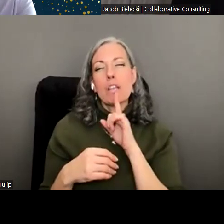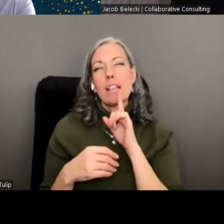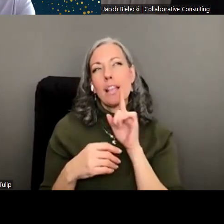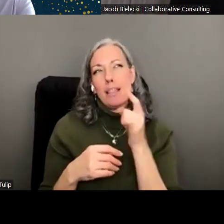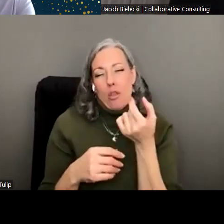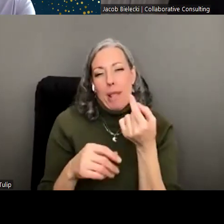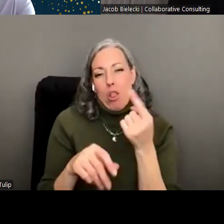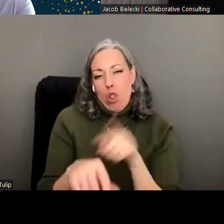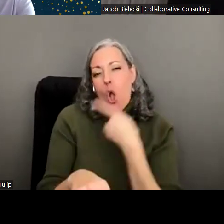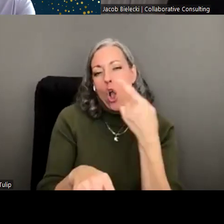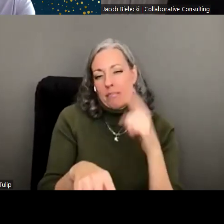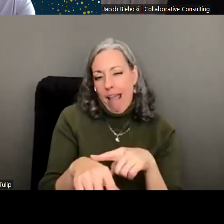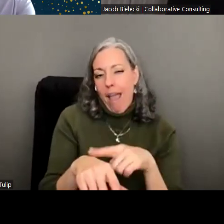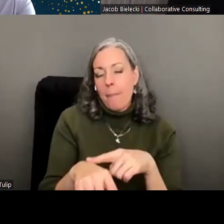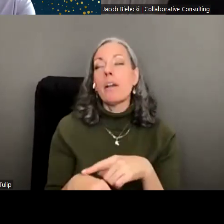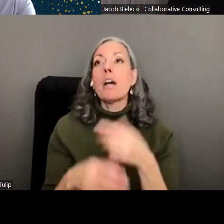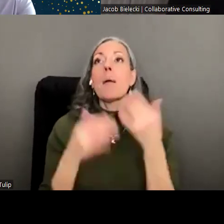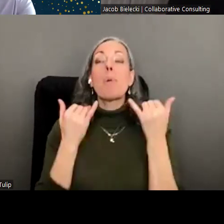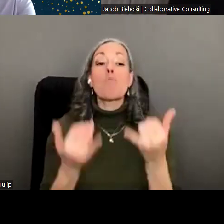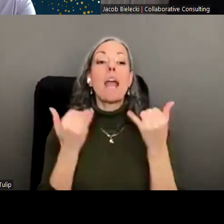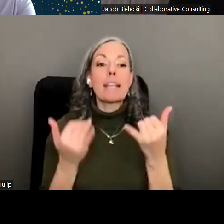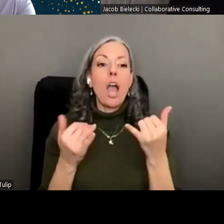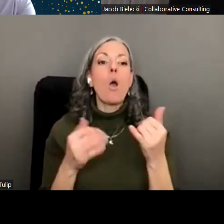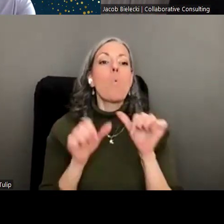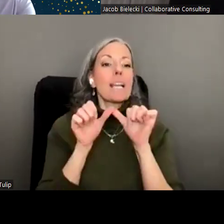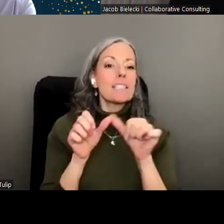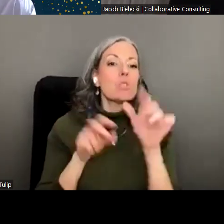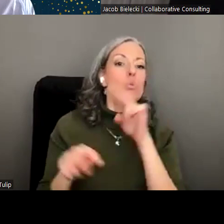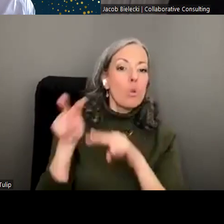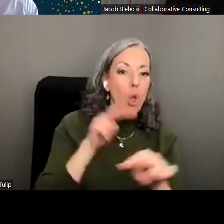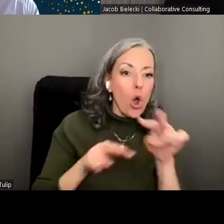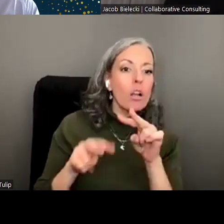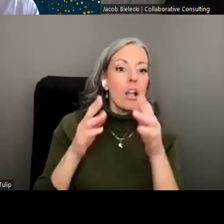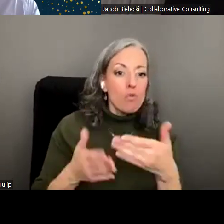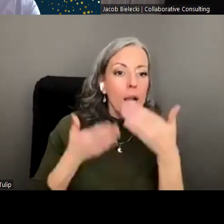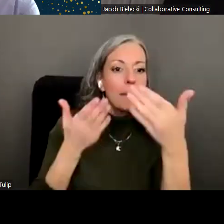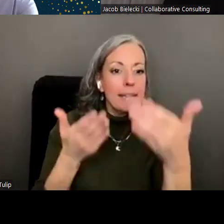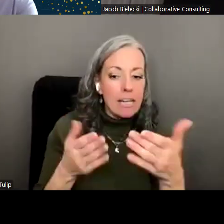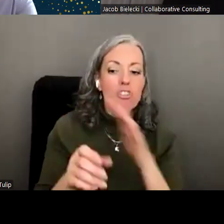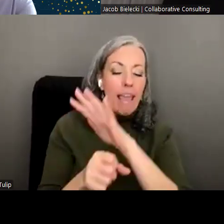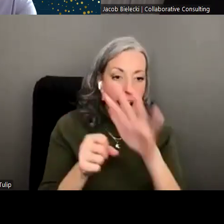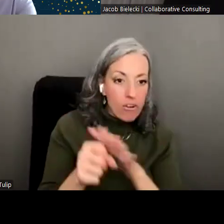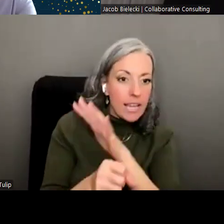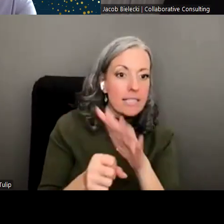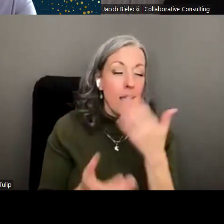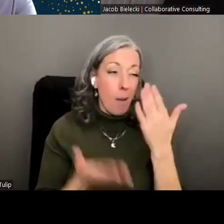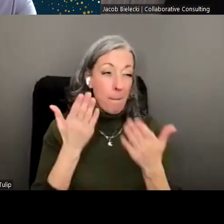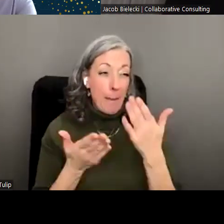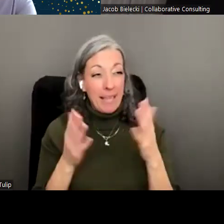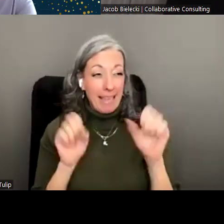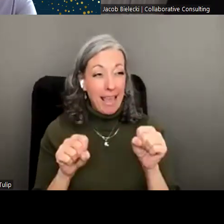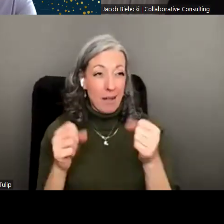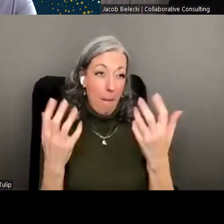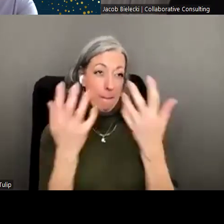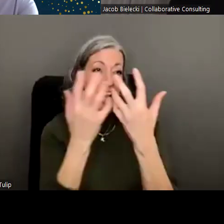them. In the meantime, we'll definitely keep looking at those recommendation areas that maybe we could get some alignment on,